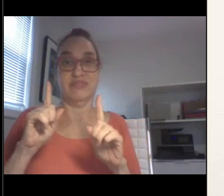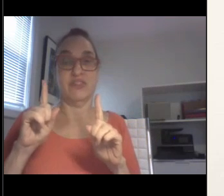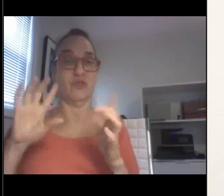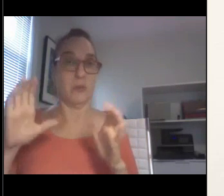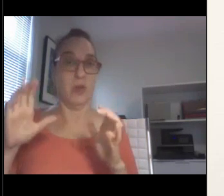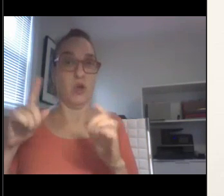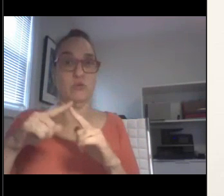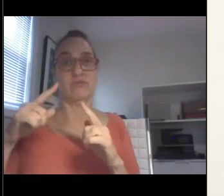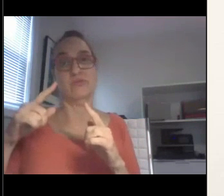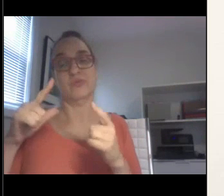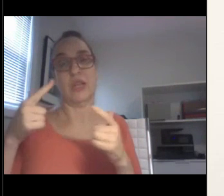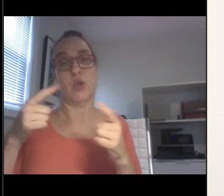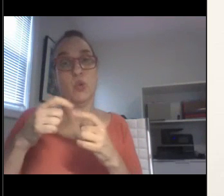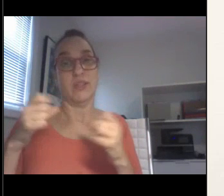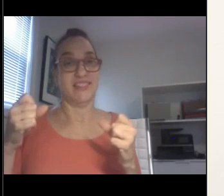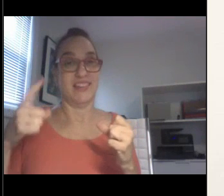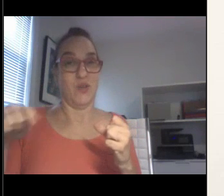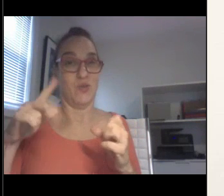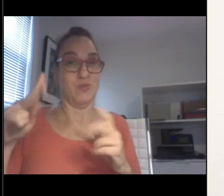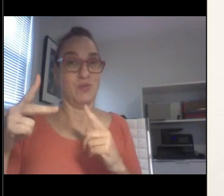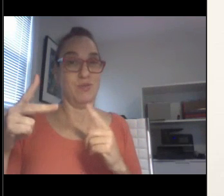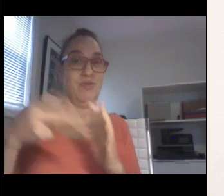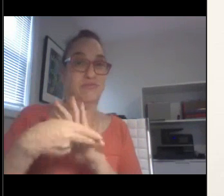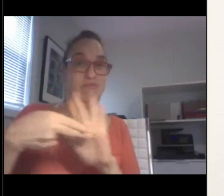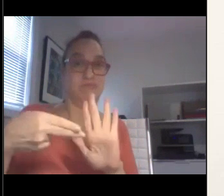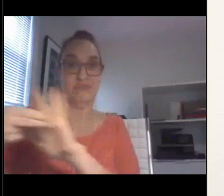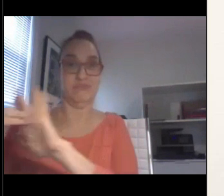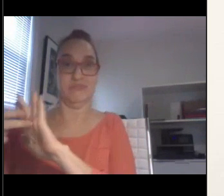enough diversity work, which is to say,